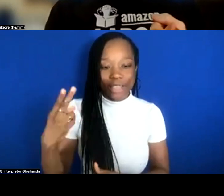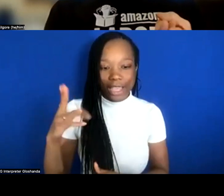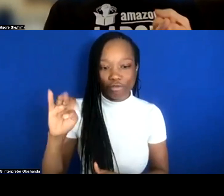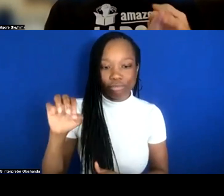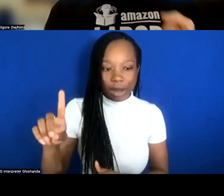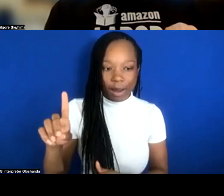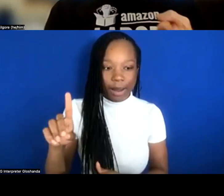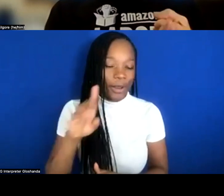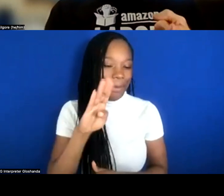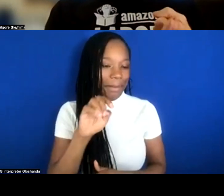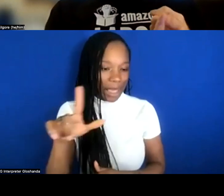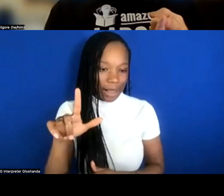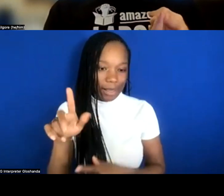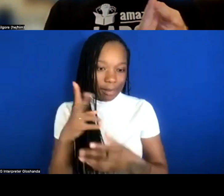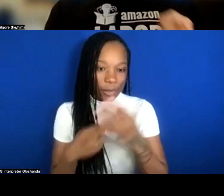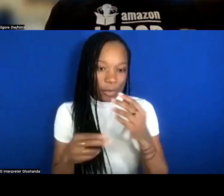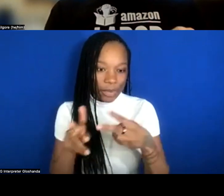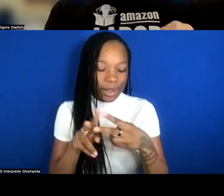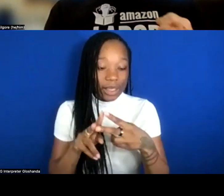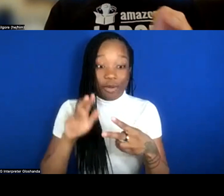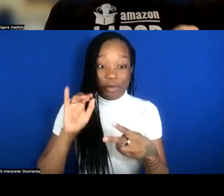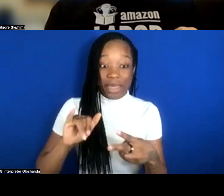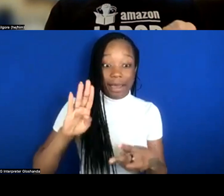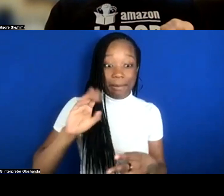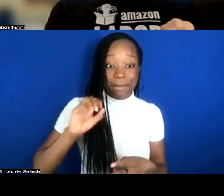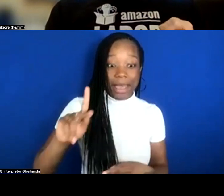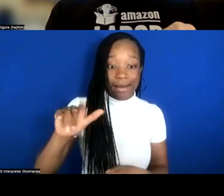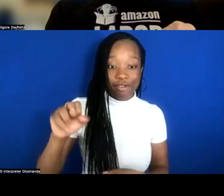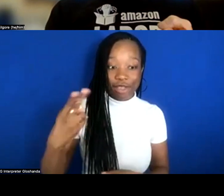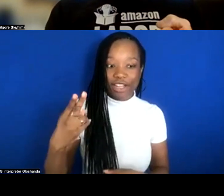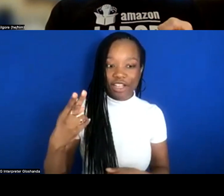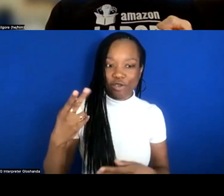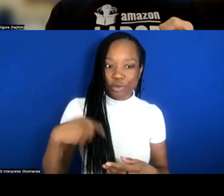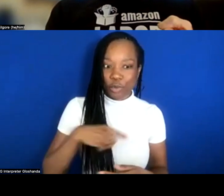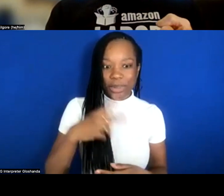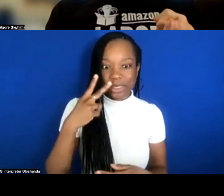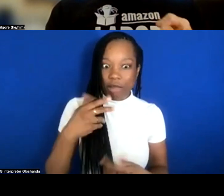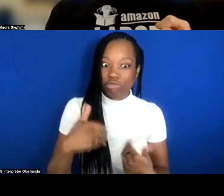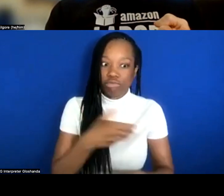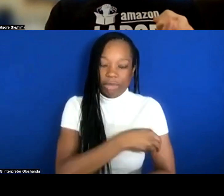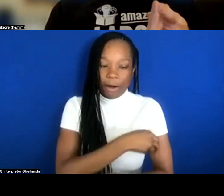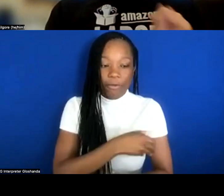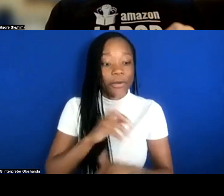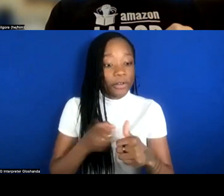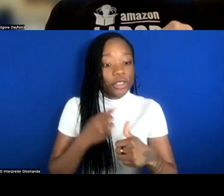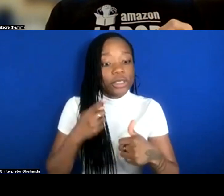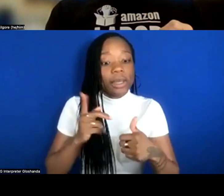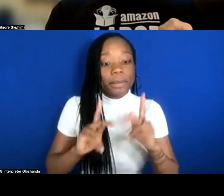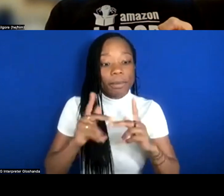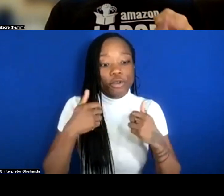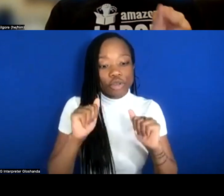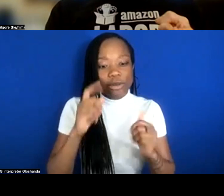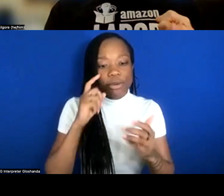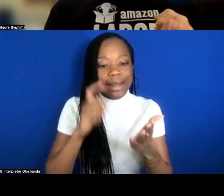first level is just the authorities in particular trying to identify anyone who was on electronic monitor, particularly in Cook